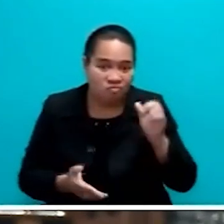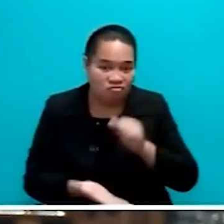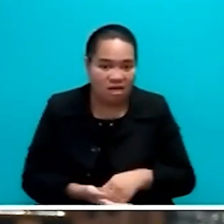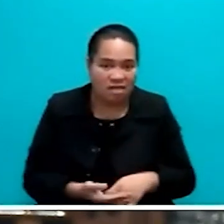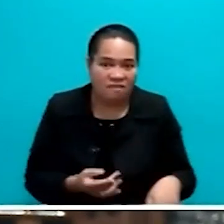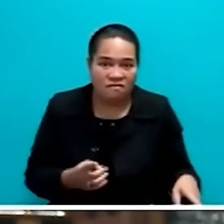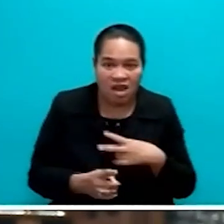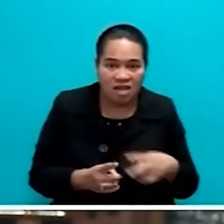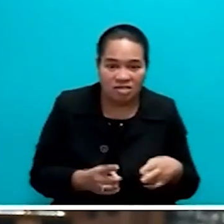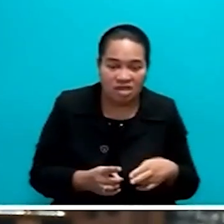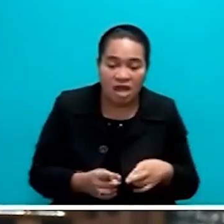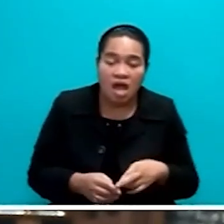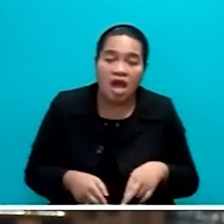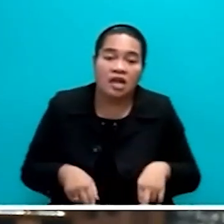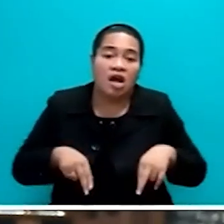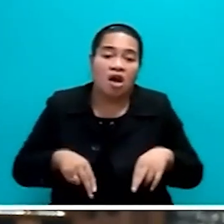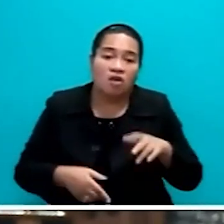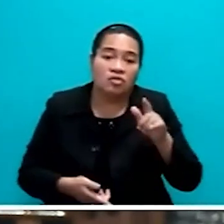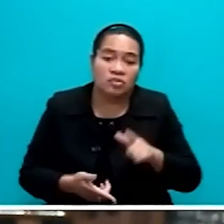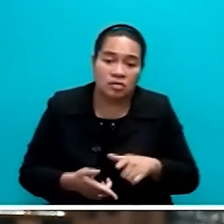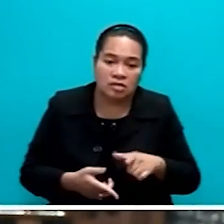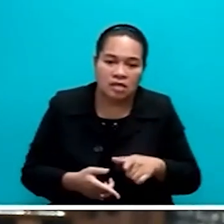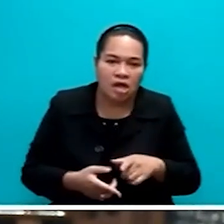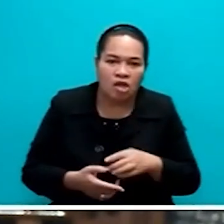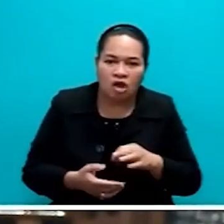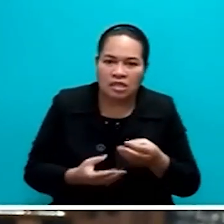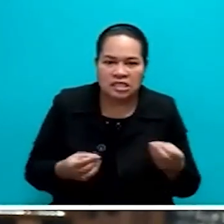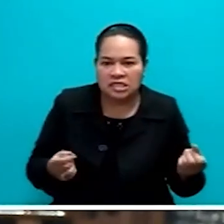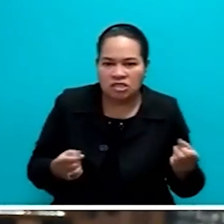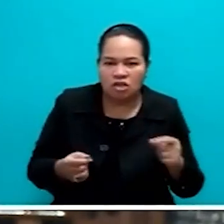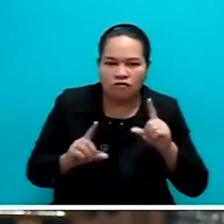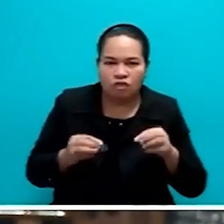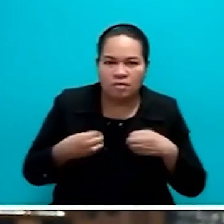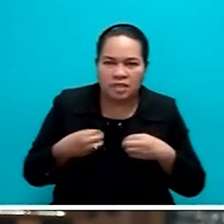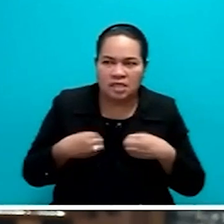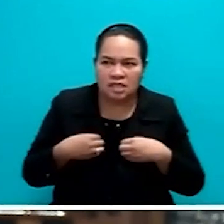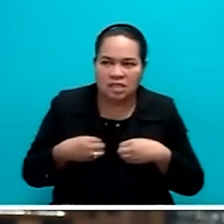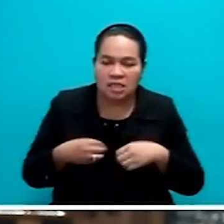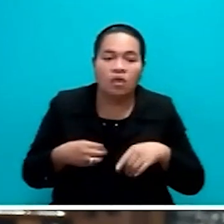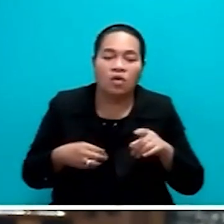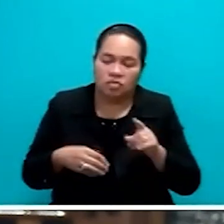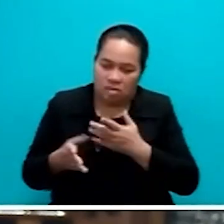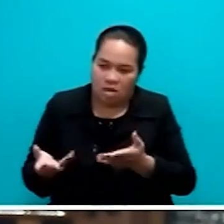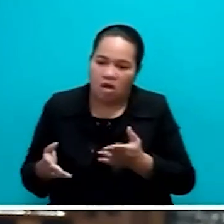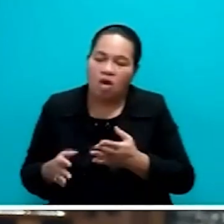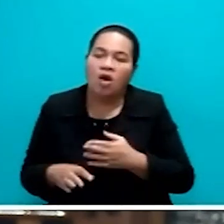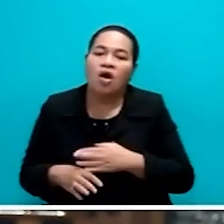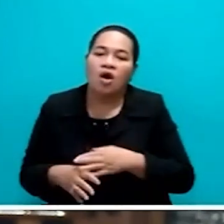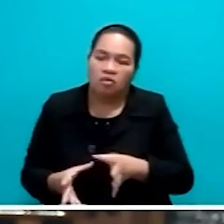and our low ratings on the ease of doing business ranking are what the coalition government has